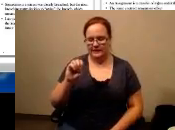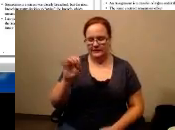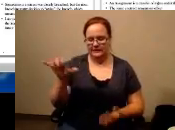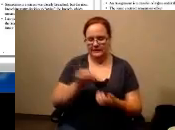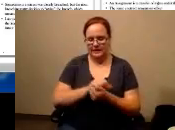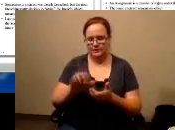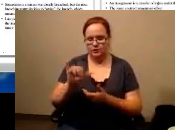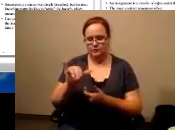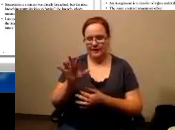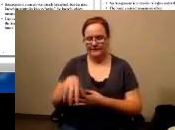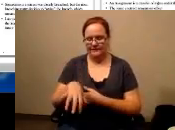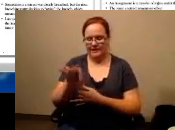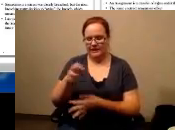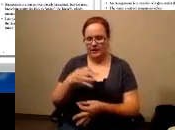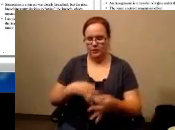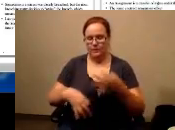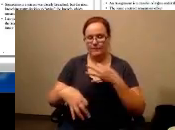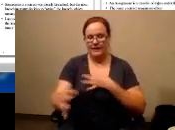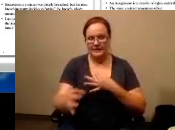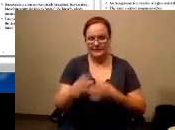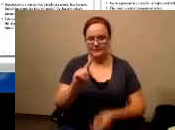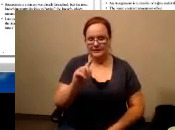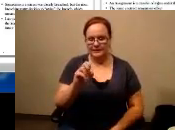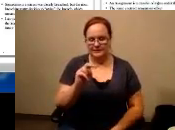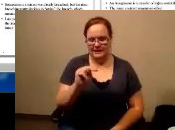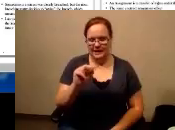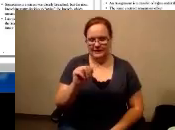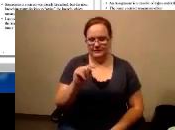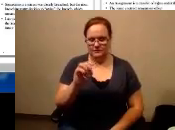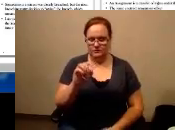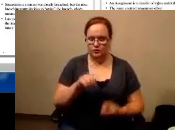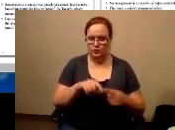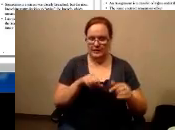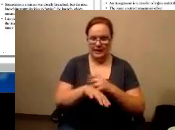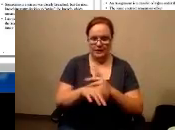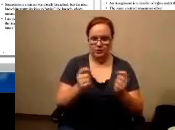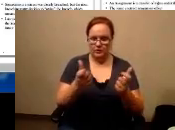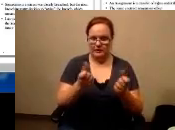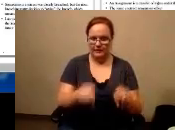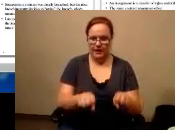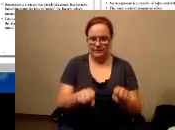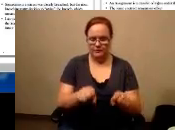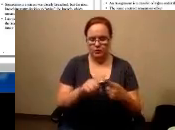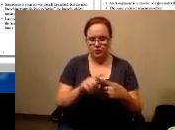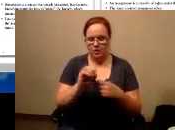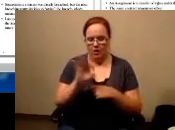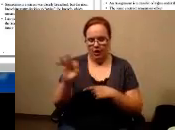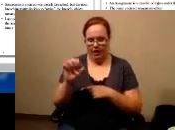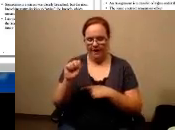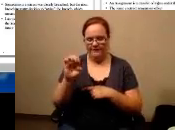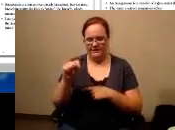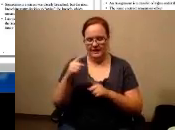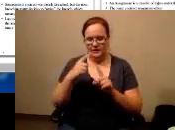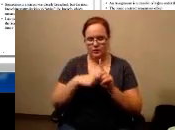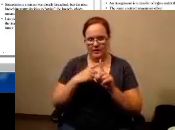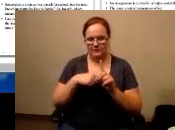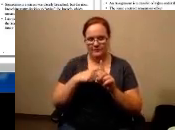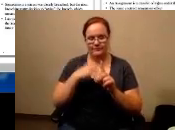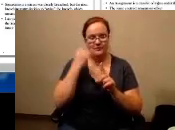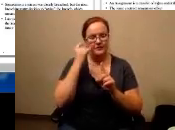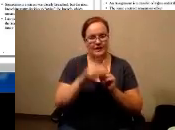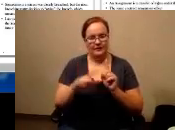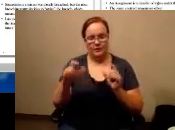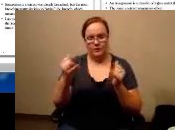replacement tenant to get in there as quickly as possible and to offset the rent. And if a landlord gets